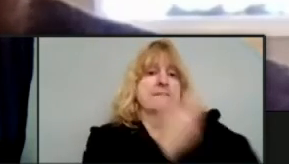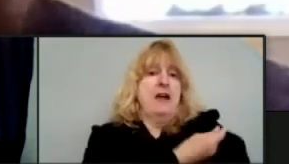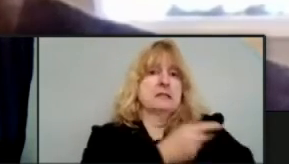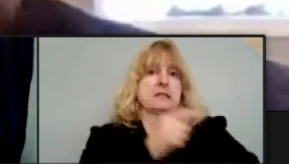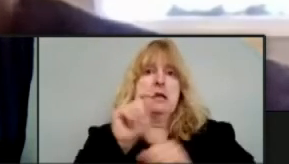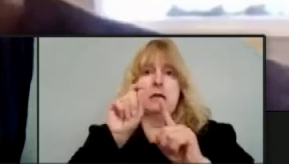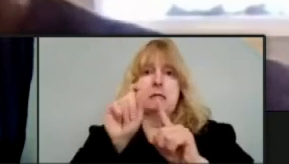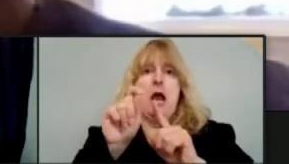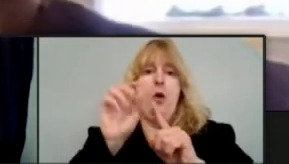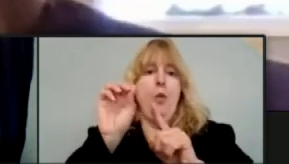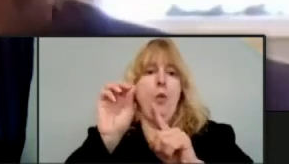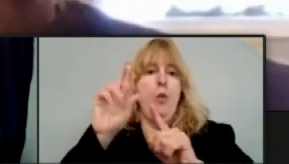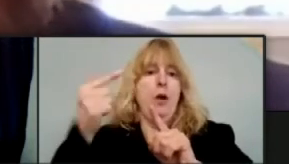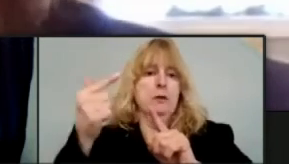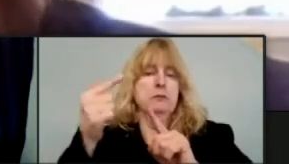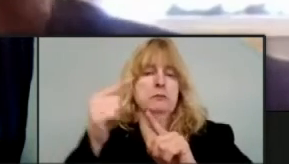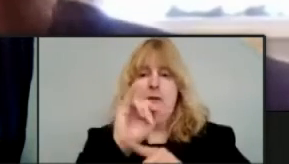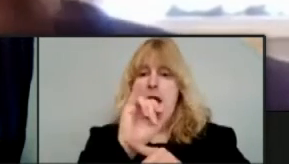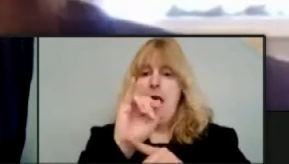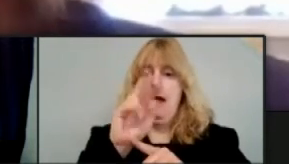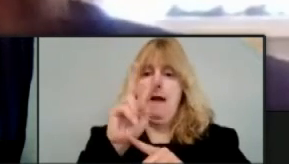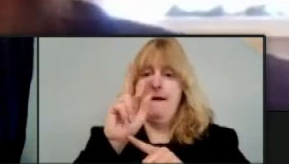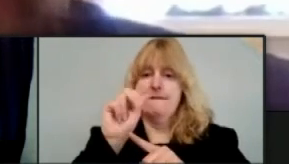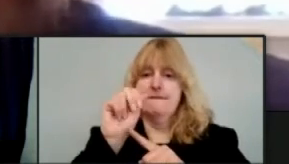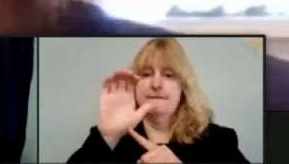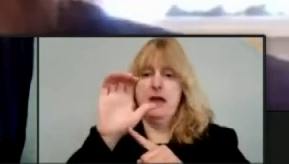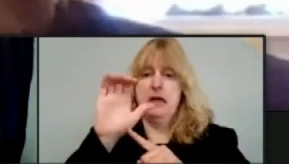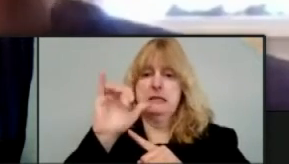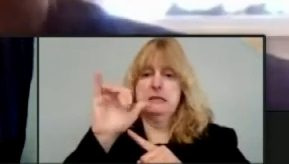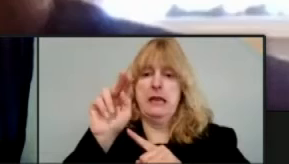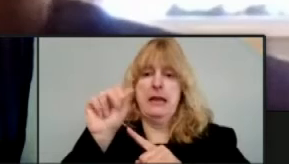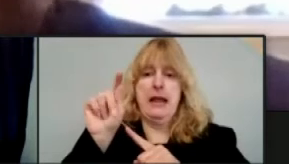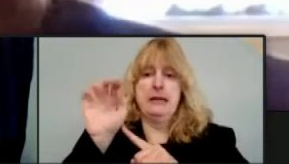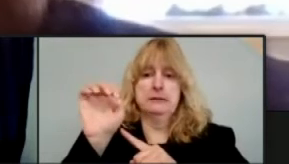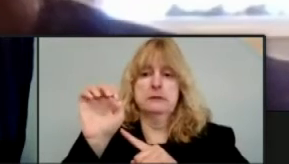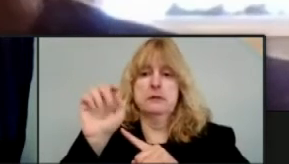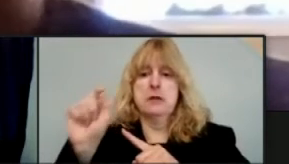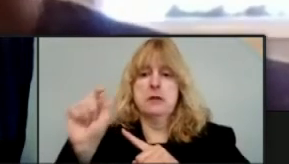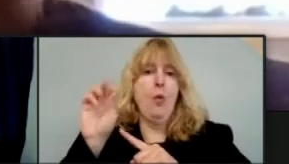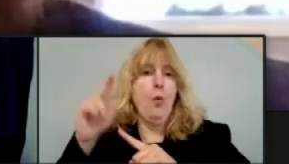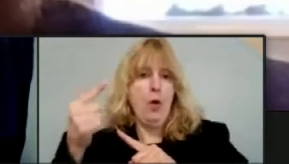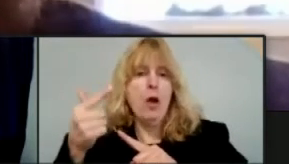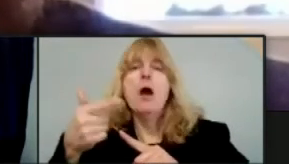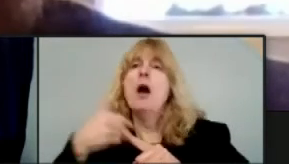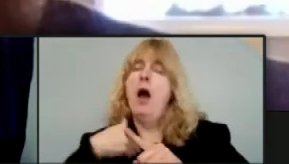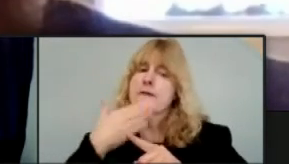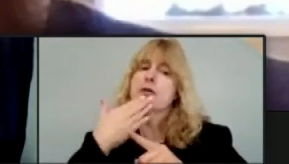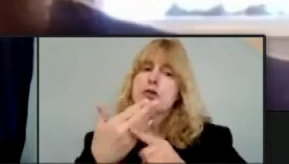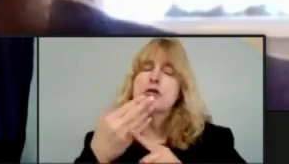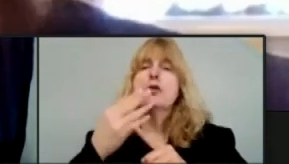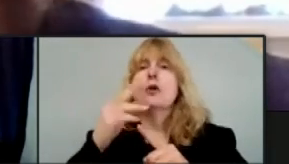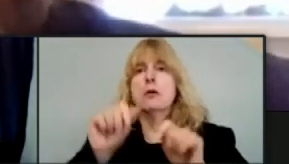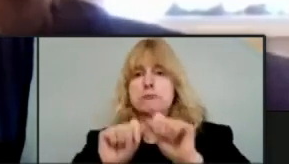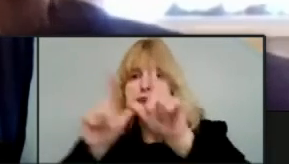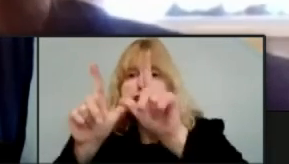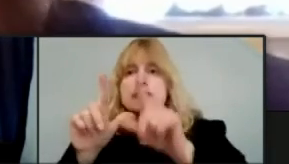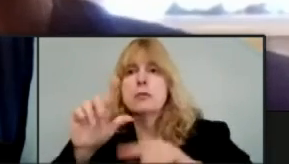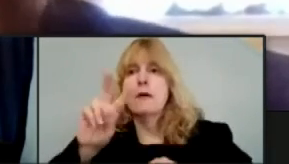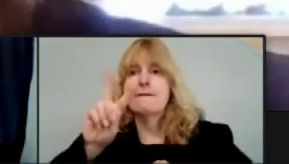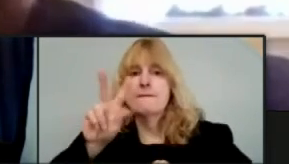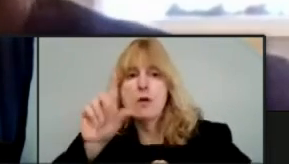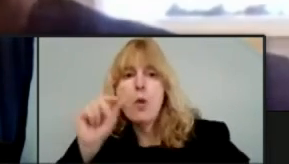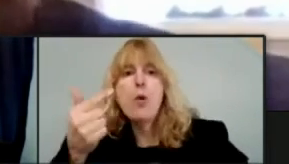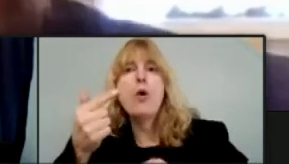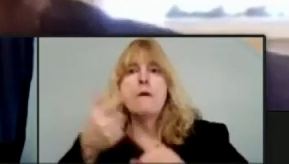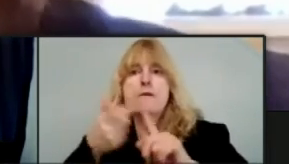great information. There's a lot of blogs and things like that of parents talking about vaccines. So